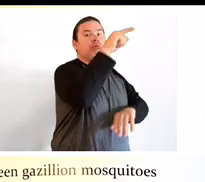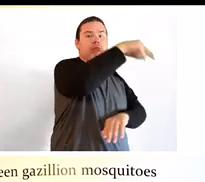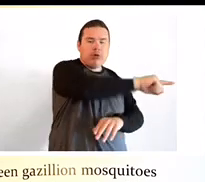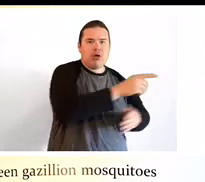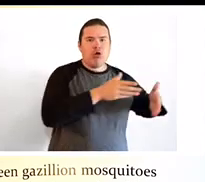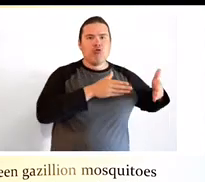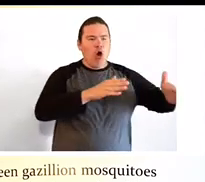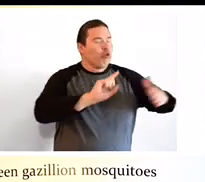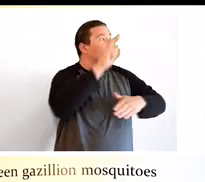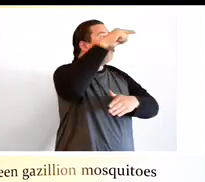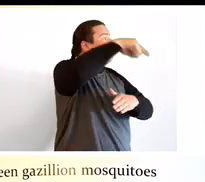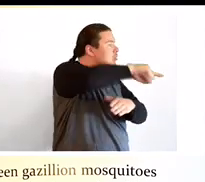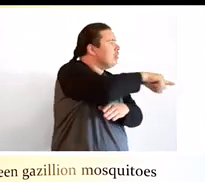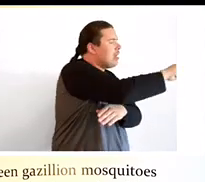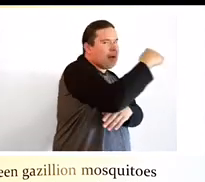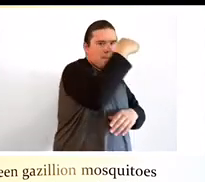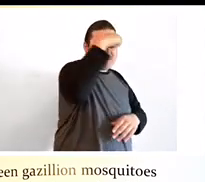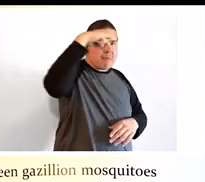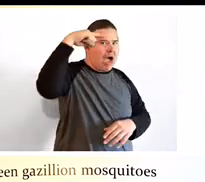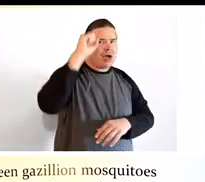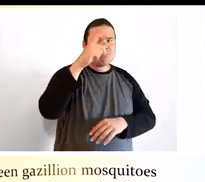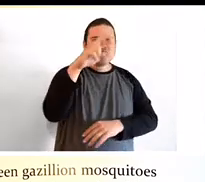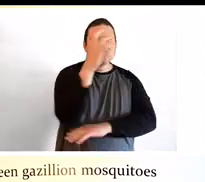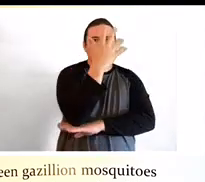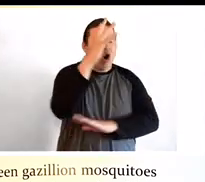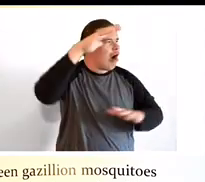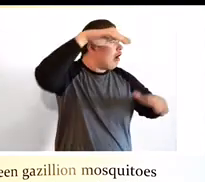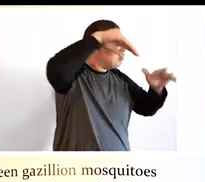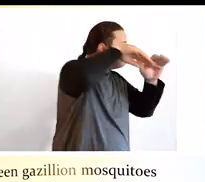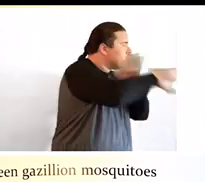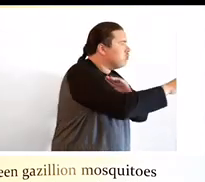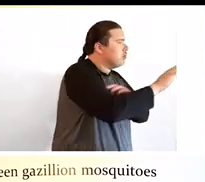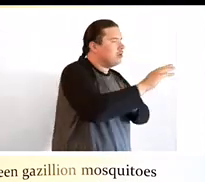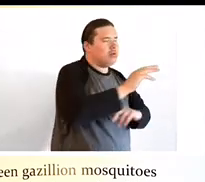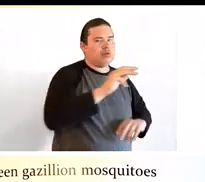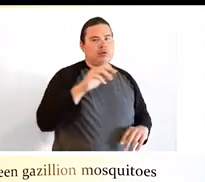the black spruce forest where the wolves and bears live.